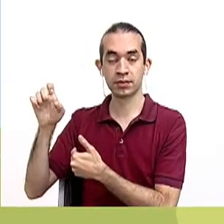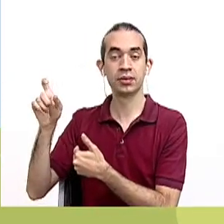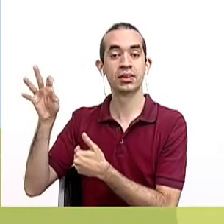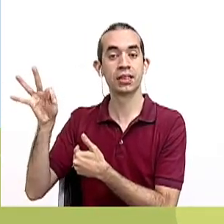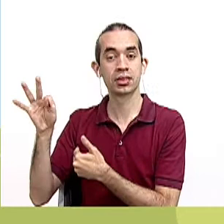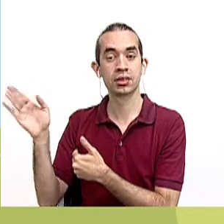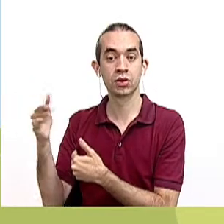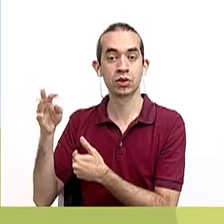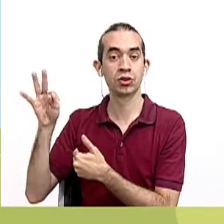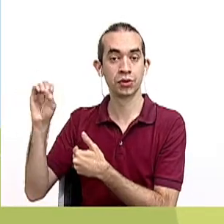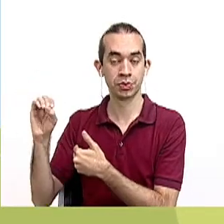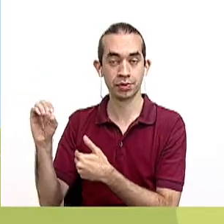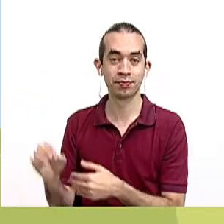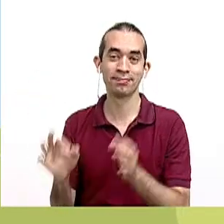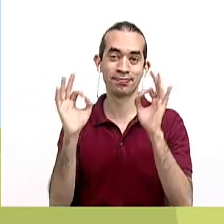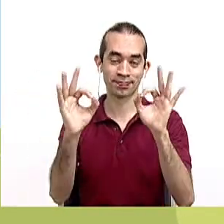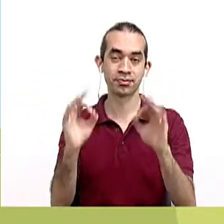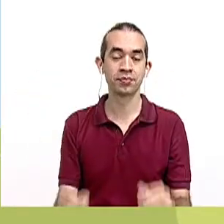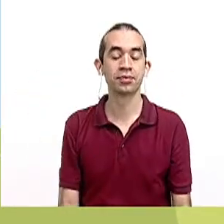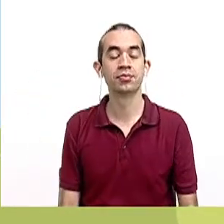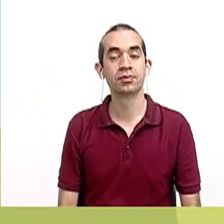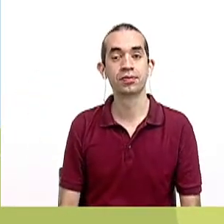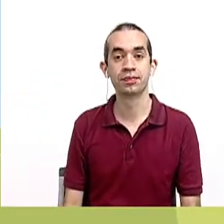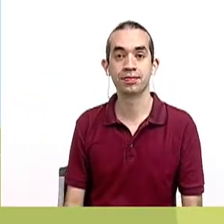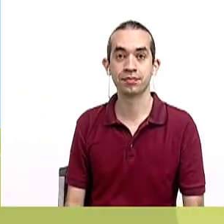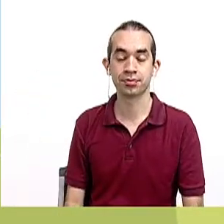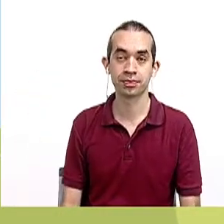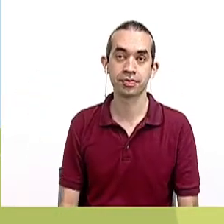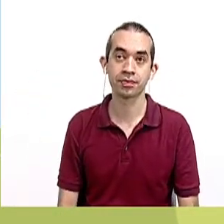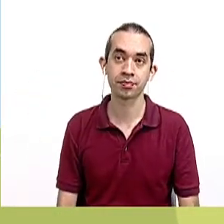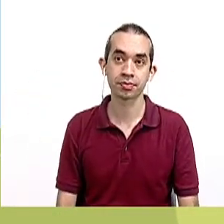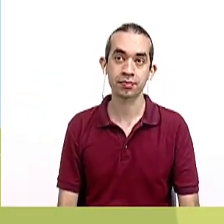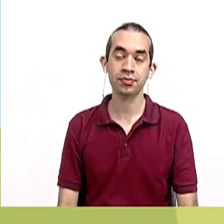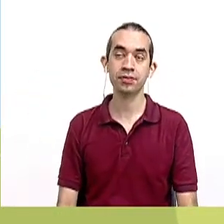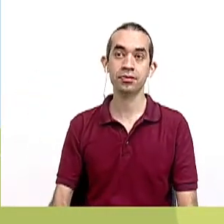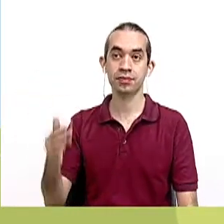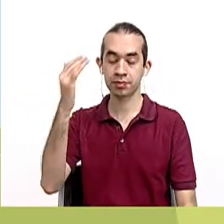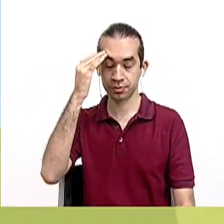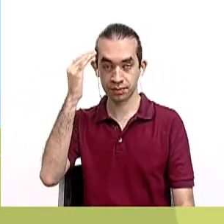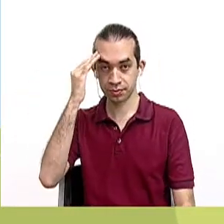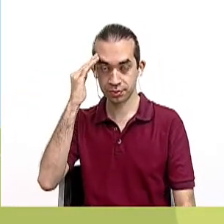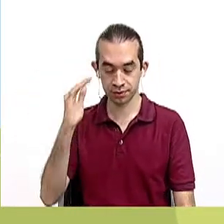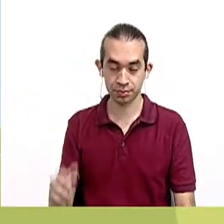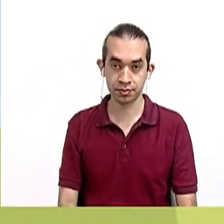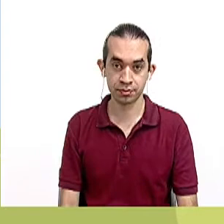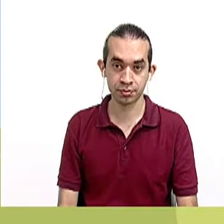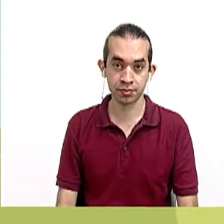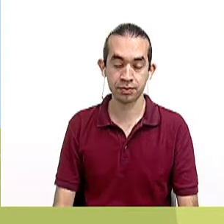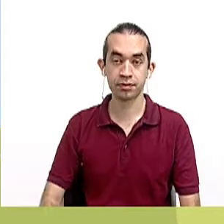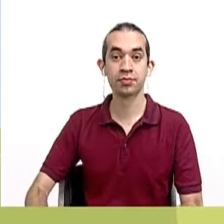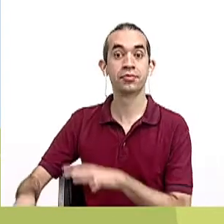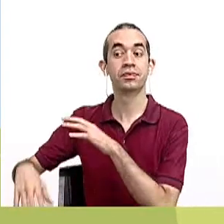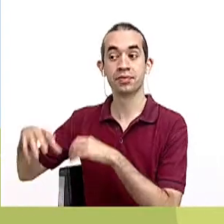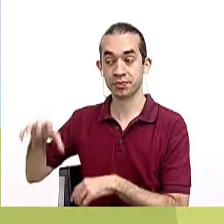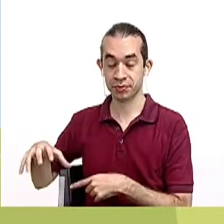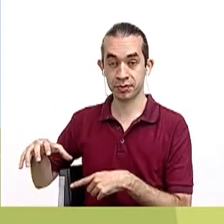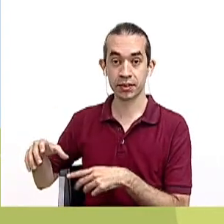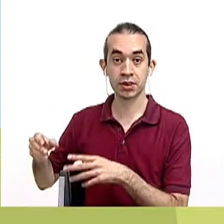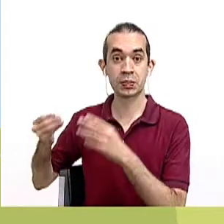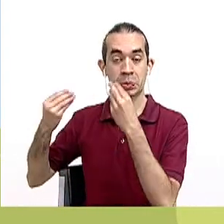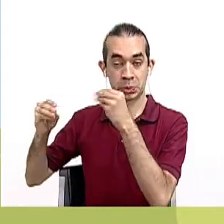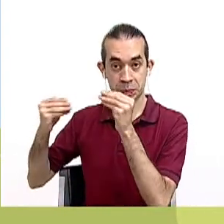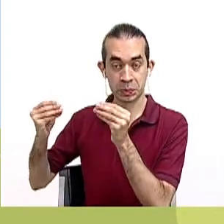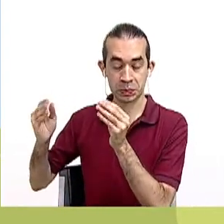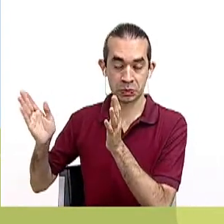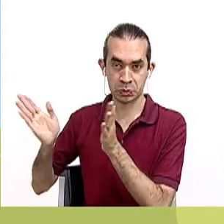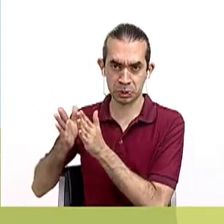store. Okay, good. Now we have the convenience store here, okay? And the